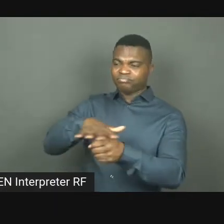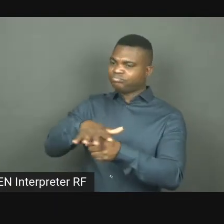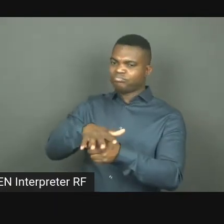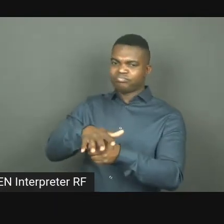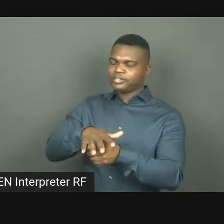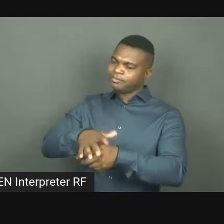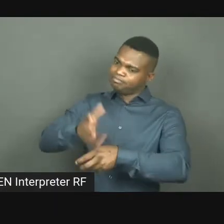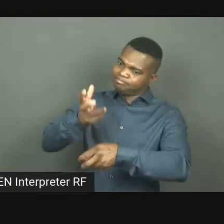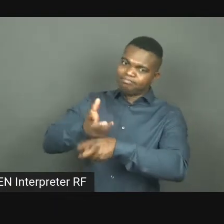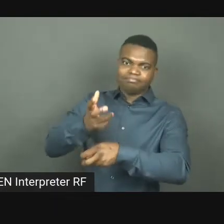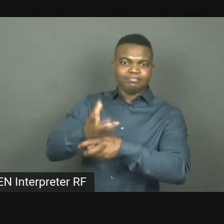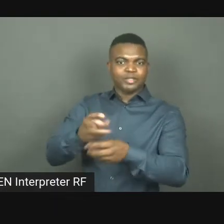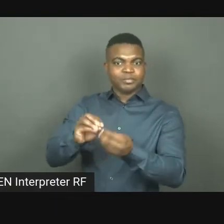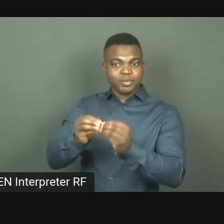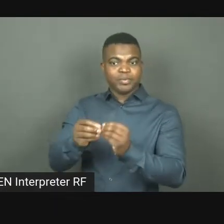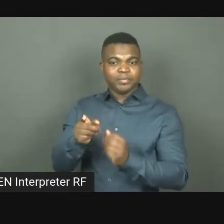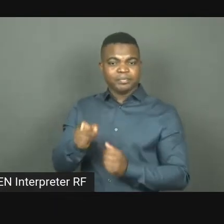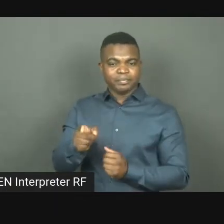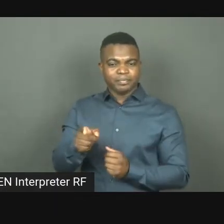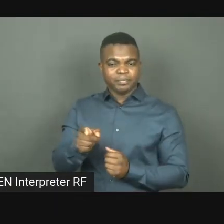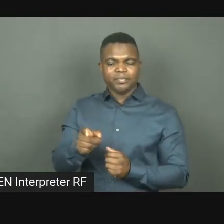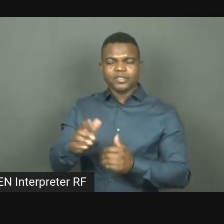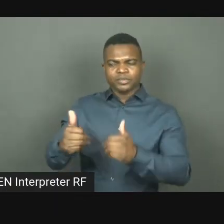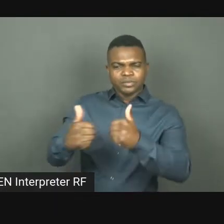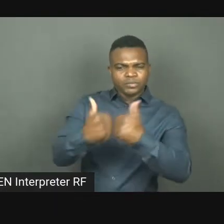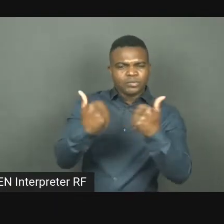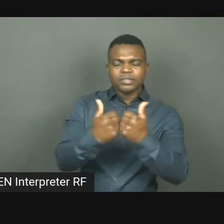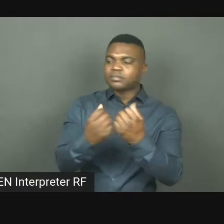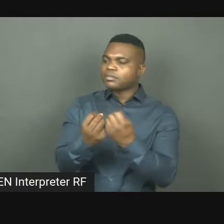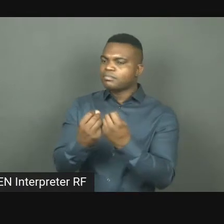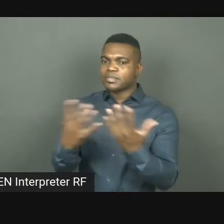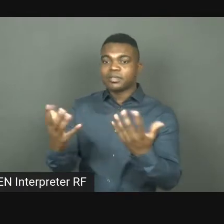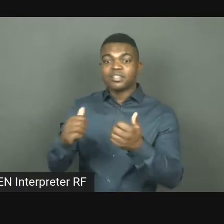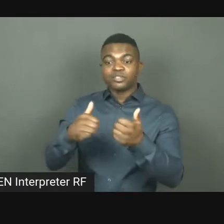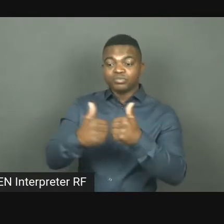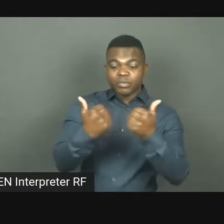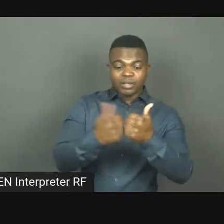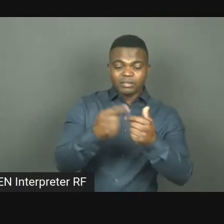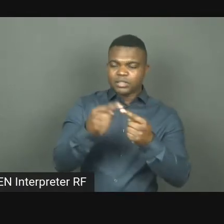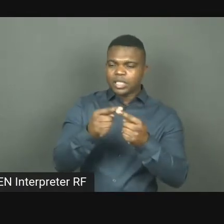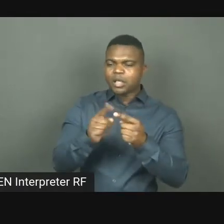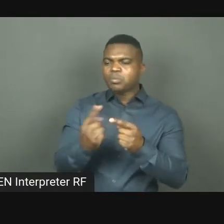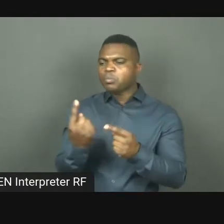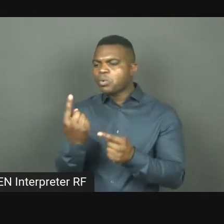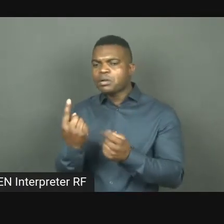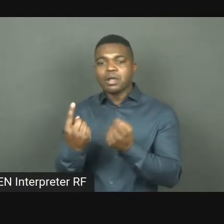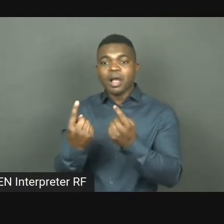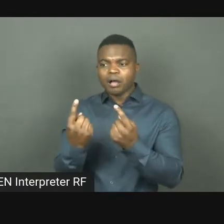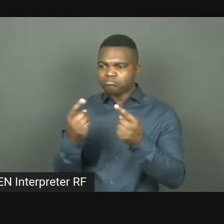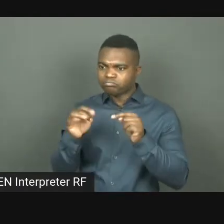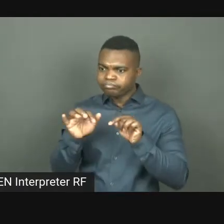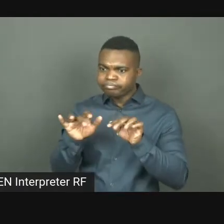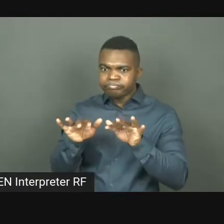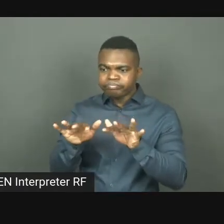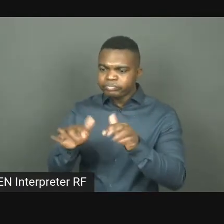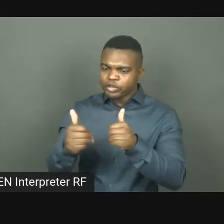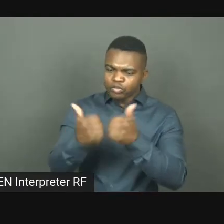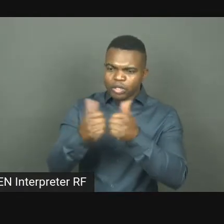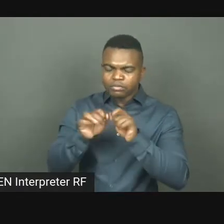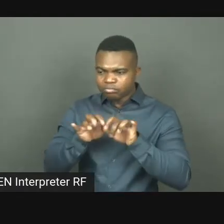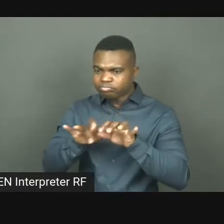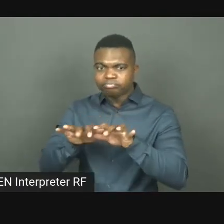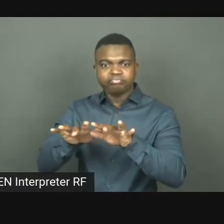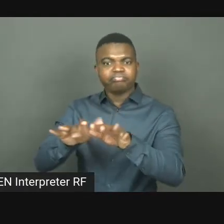said that I started this work as a chaplain. Today, a good bit of my work in academic settings and in global